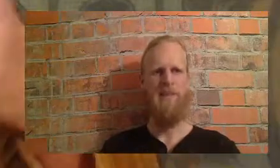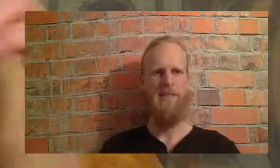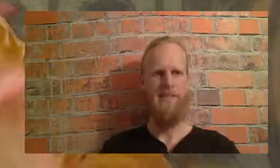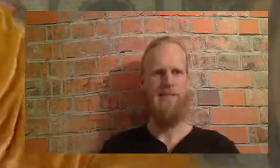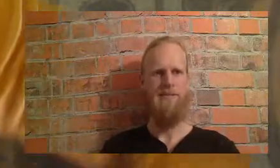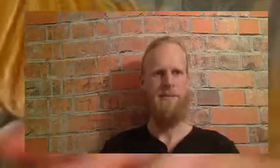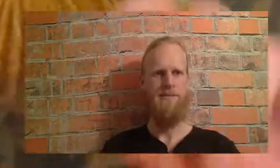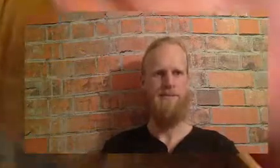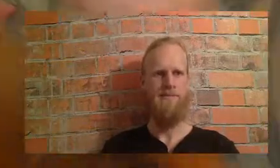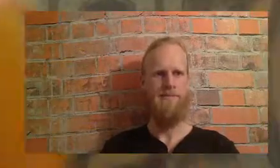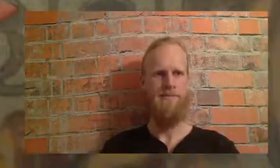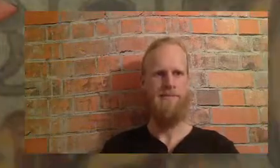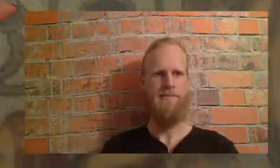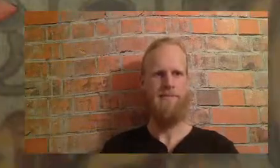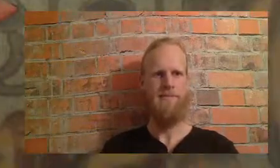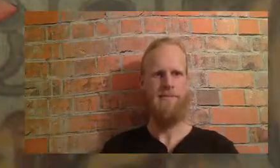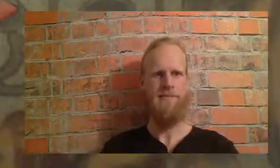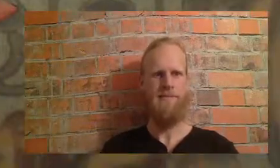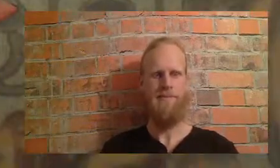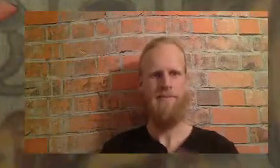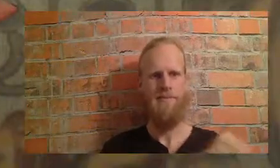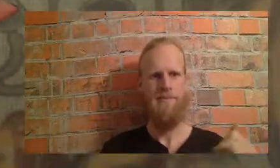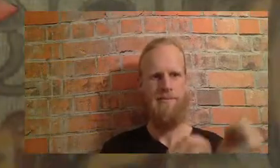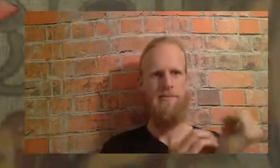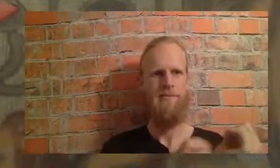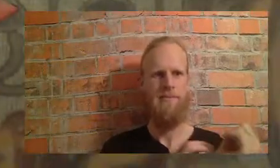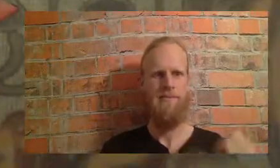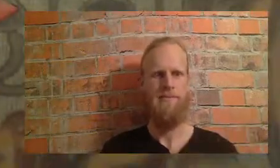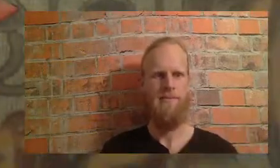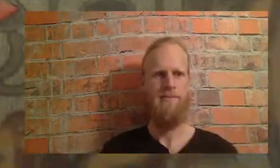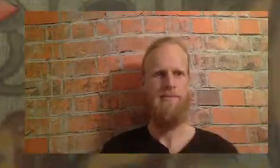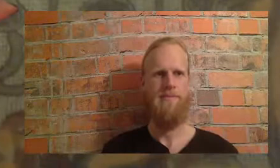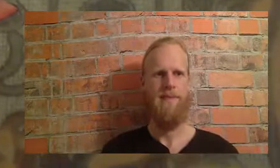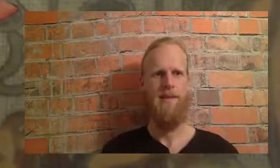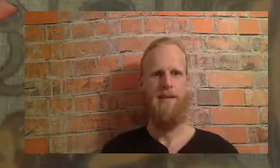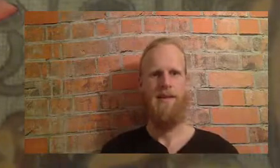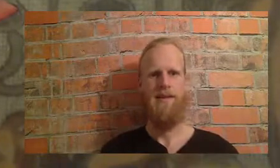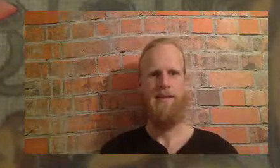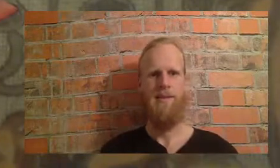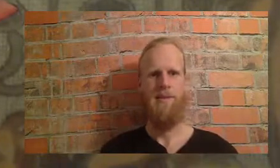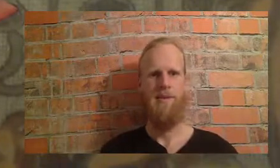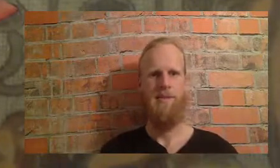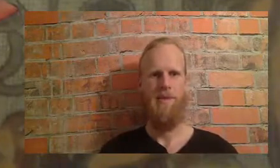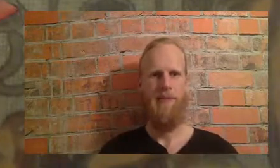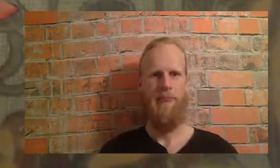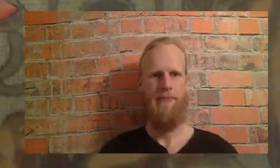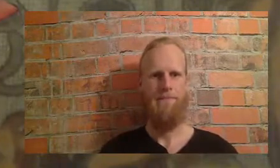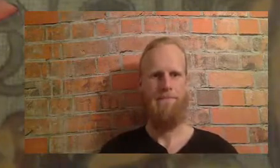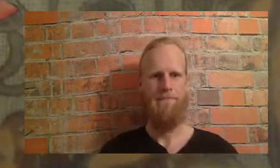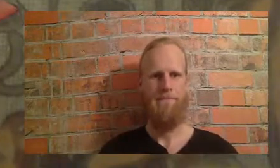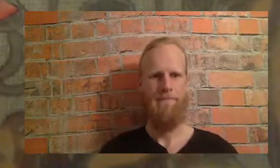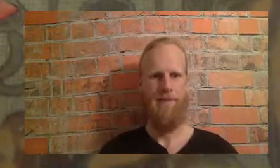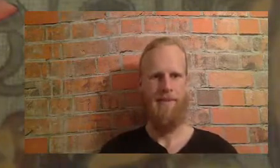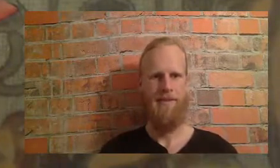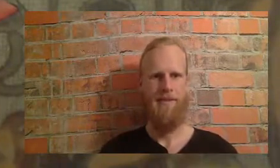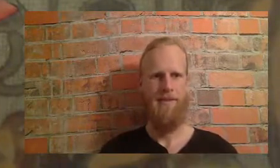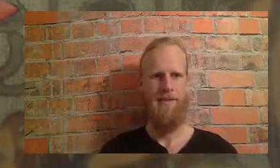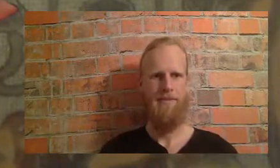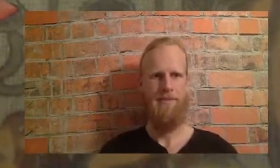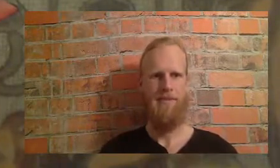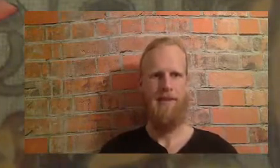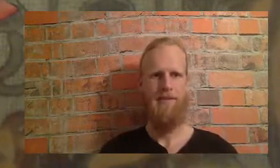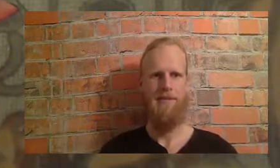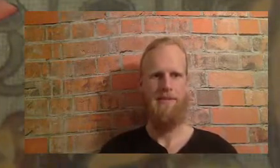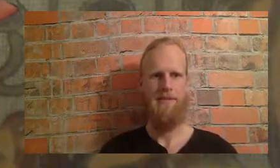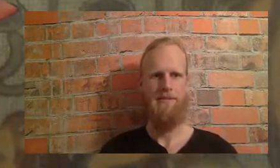And tapping the inside of the wrist. I accept the part of me that feels tired of this. Big deep